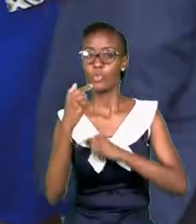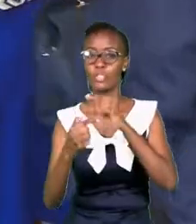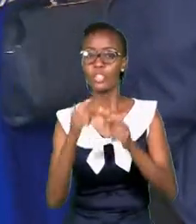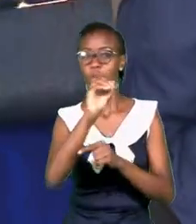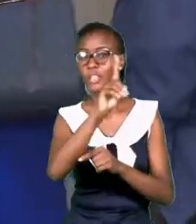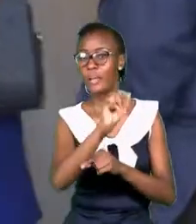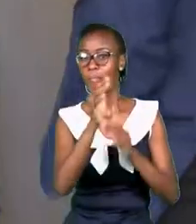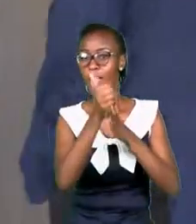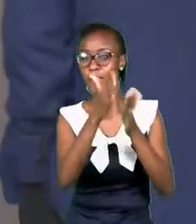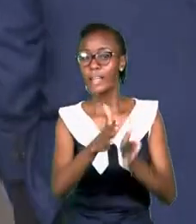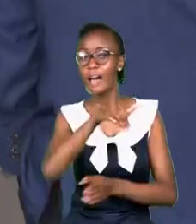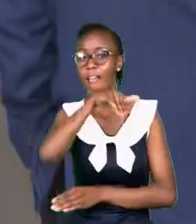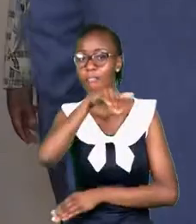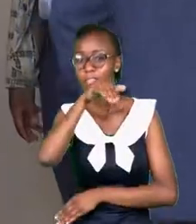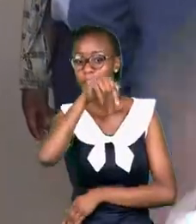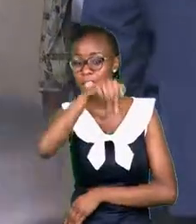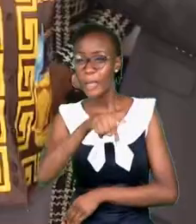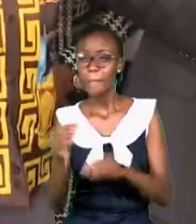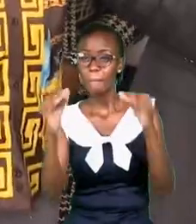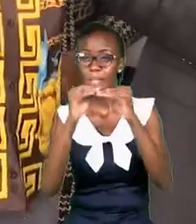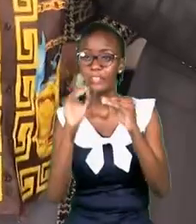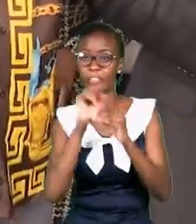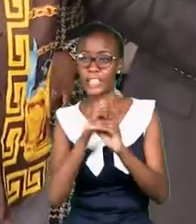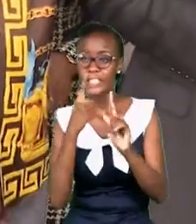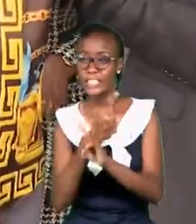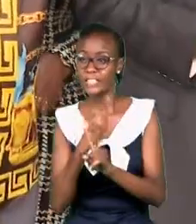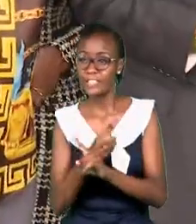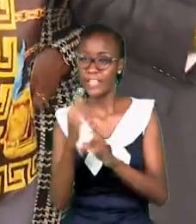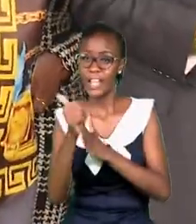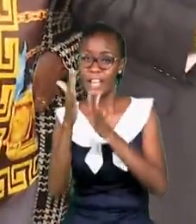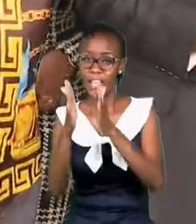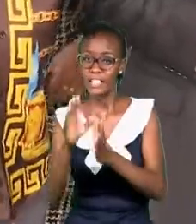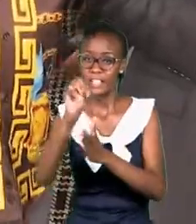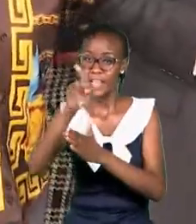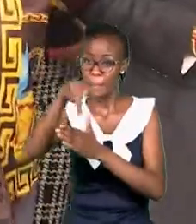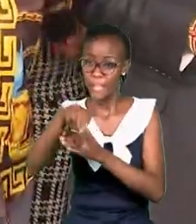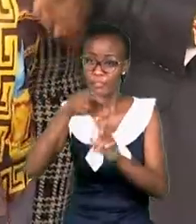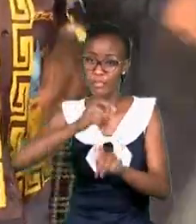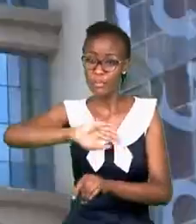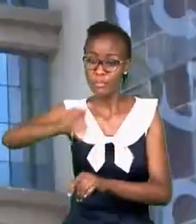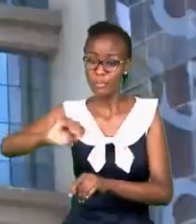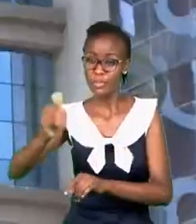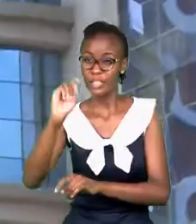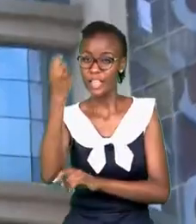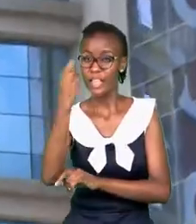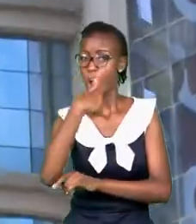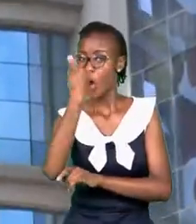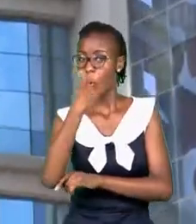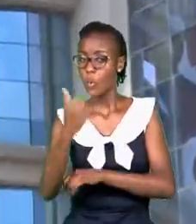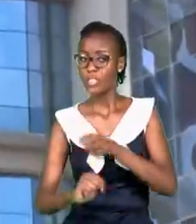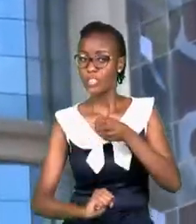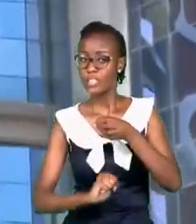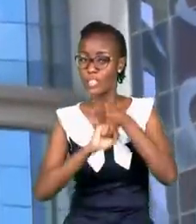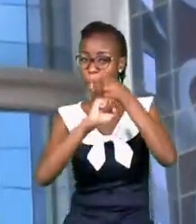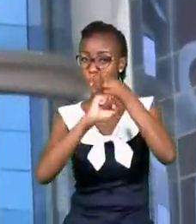party leader Raila Odinga has today met a section of current and former members of parliament from Mount Kenya region, allied to Keleweke faction